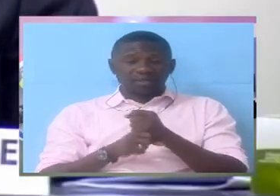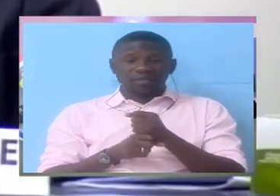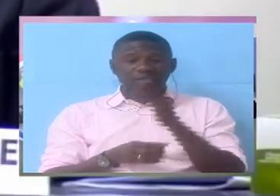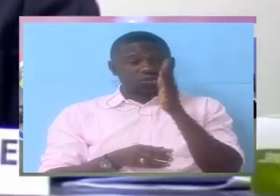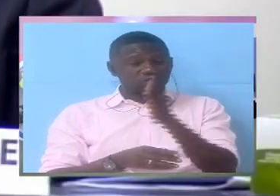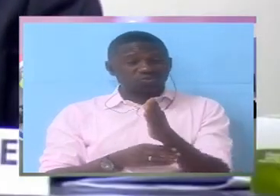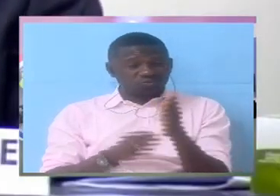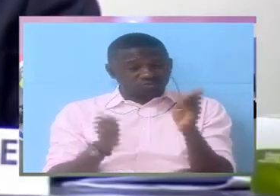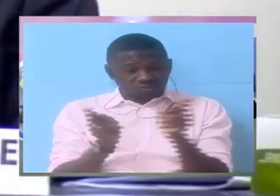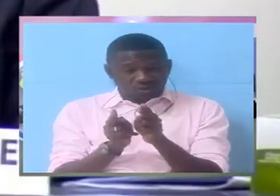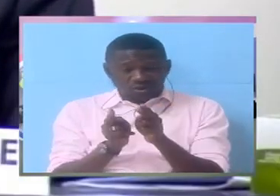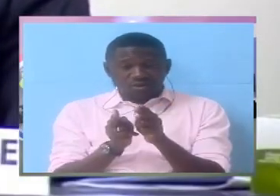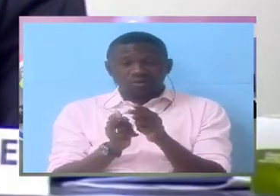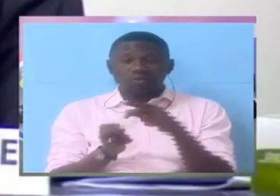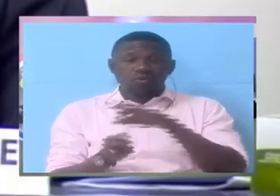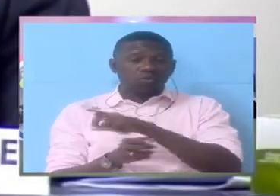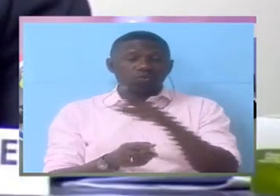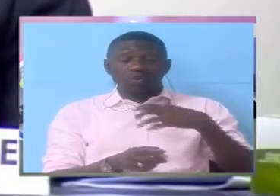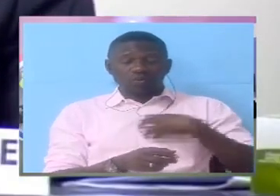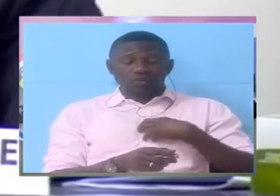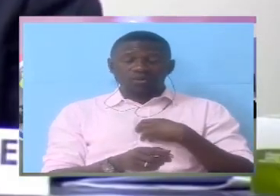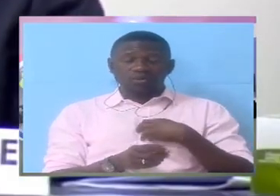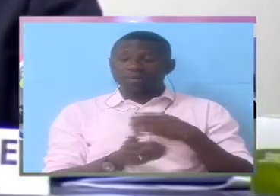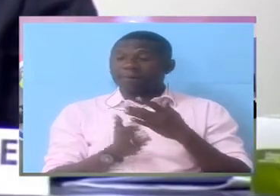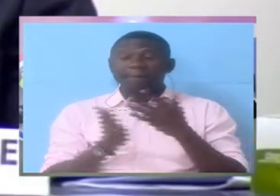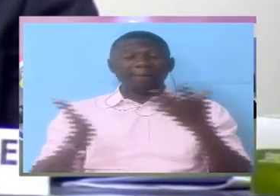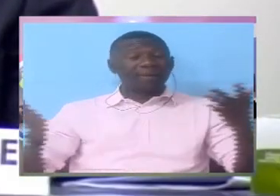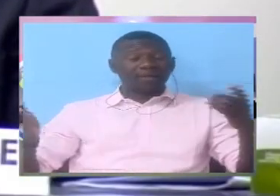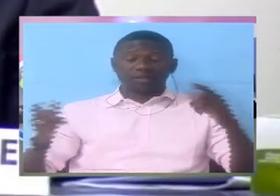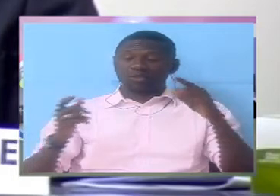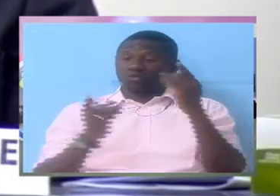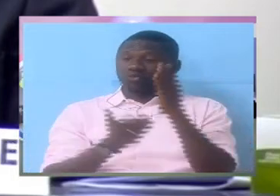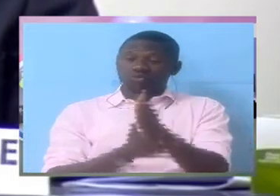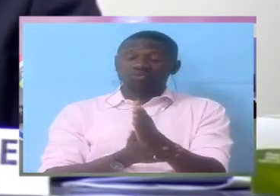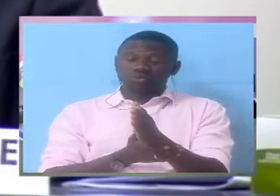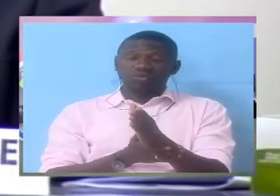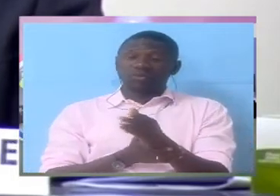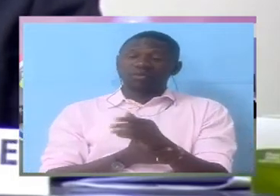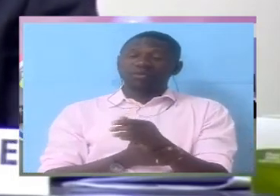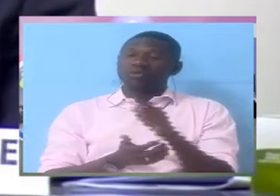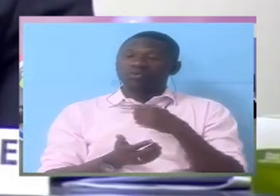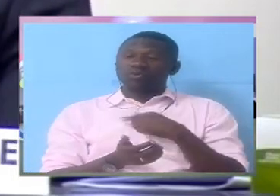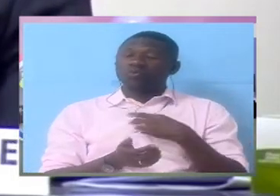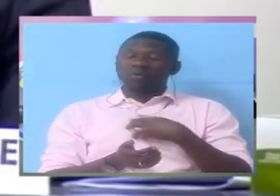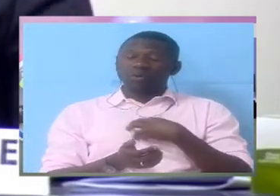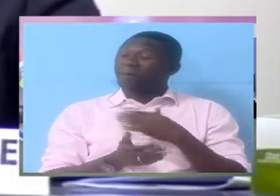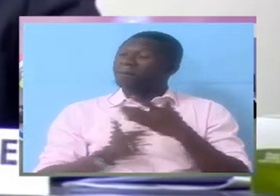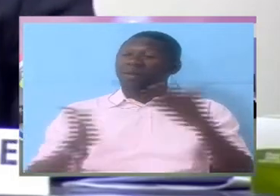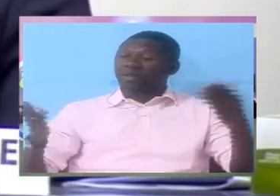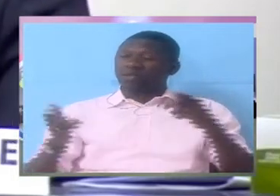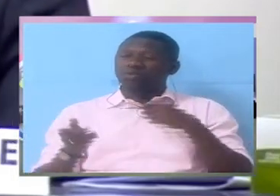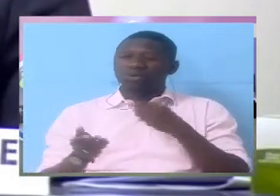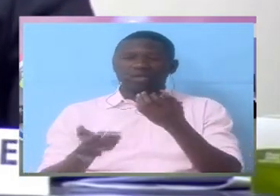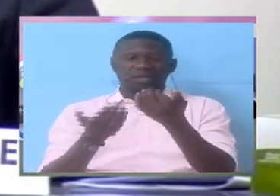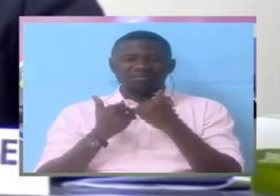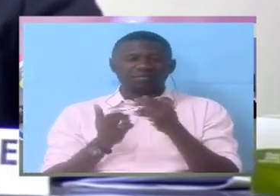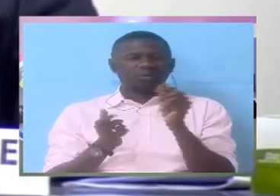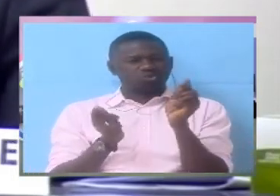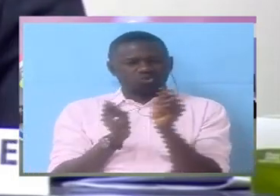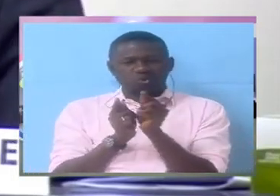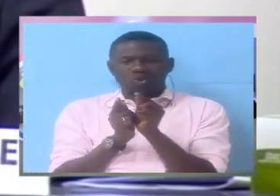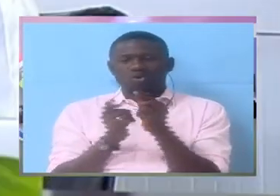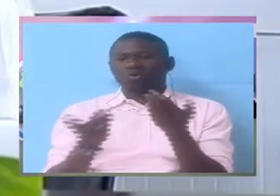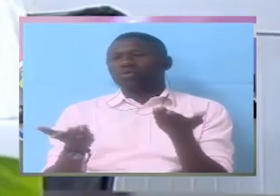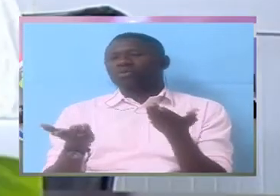You want $1,000 of truth, you have given us tanka anyeta. Lafta tonya wulikilinela.